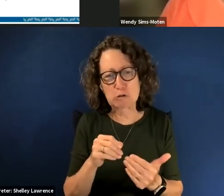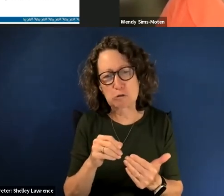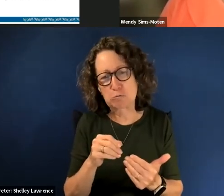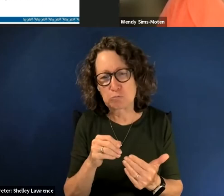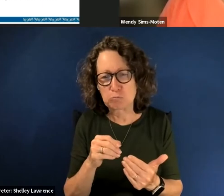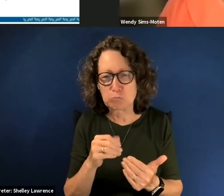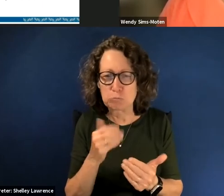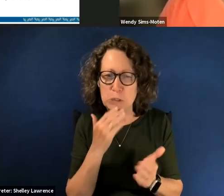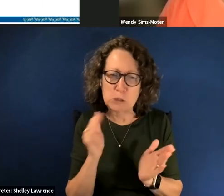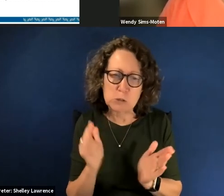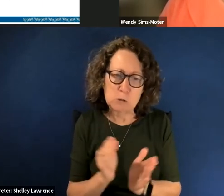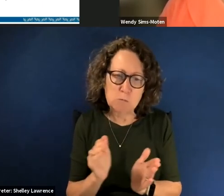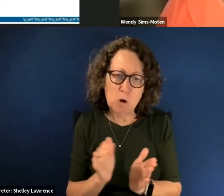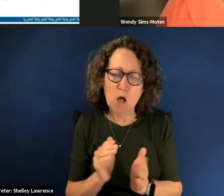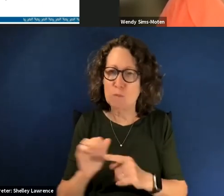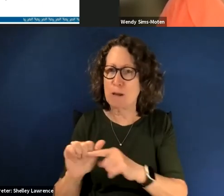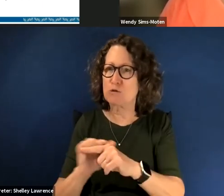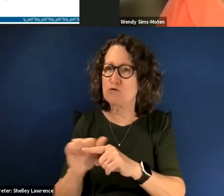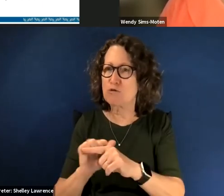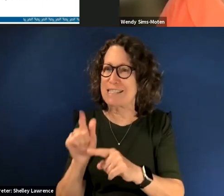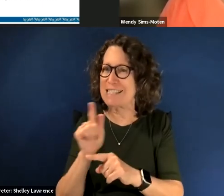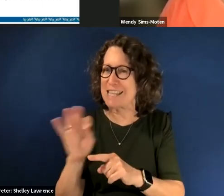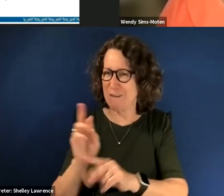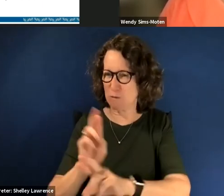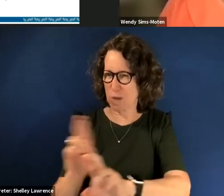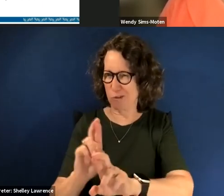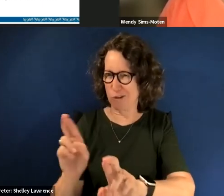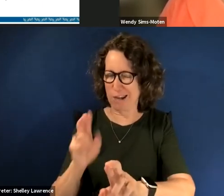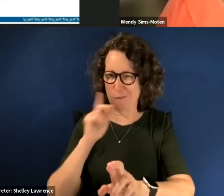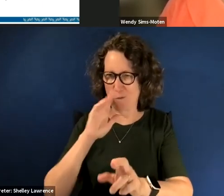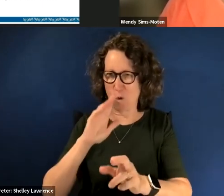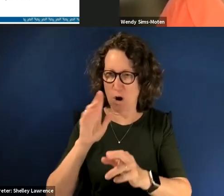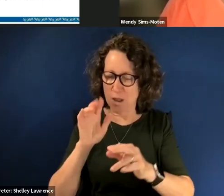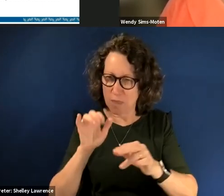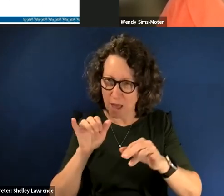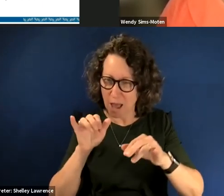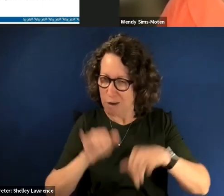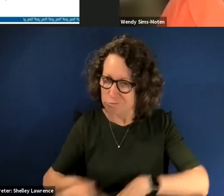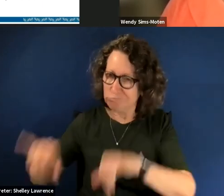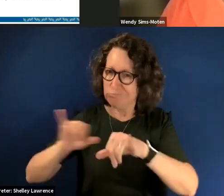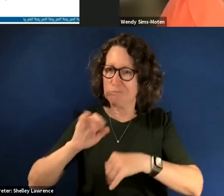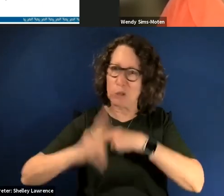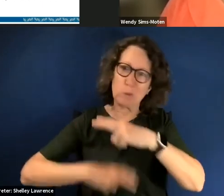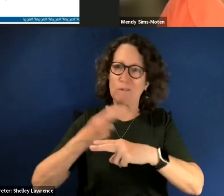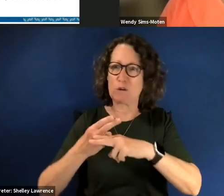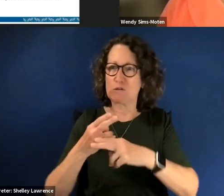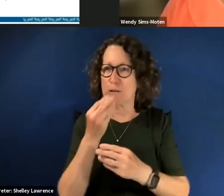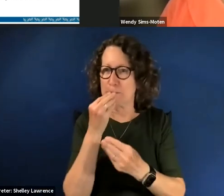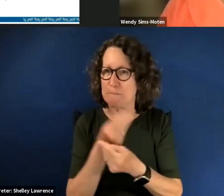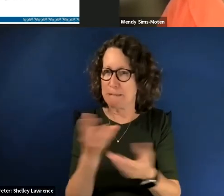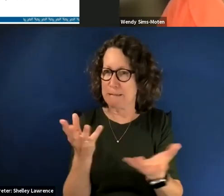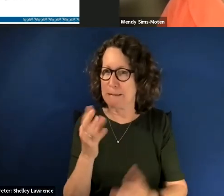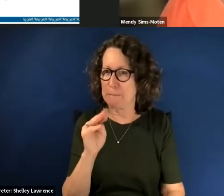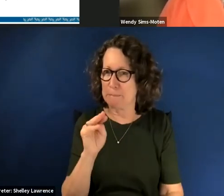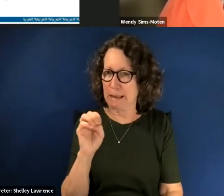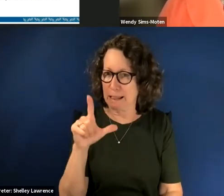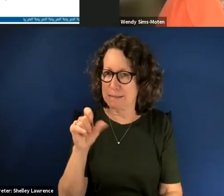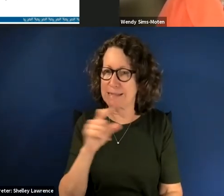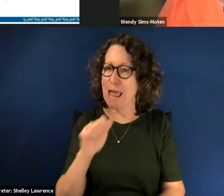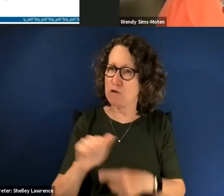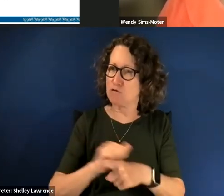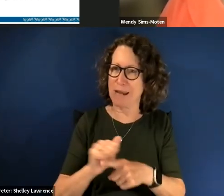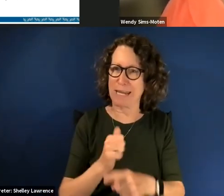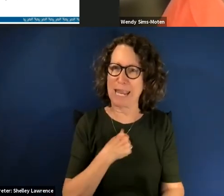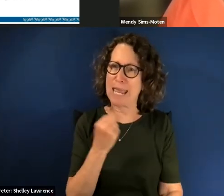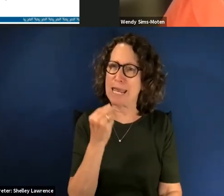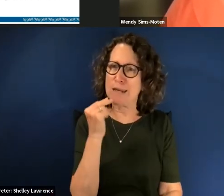it's for, is to kind of train staff to get ready for this universal meals, and also hopefully training in really